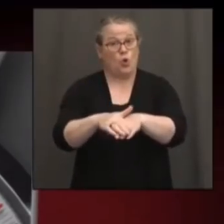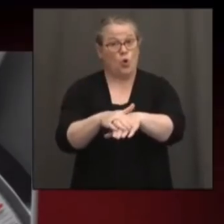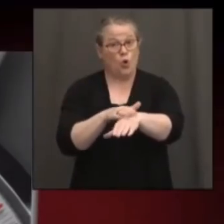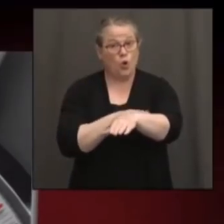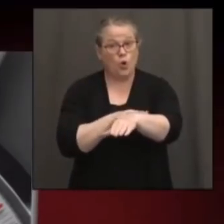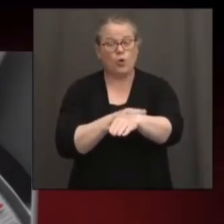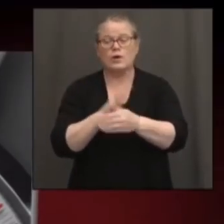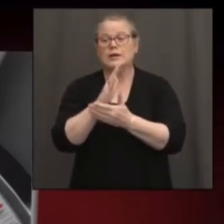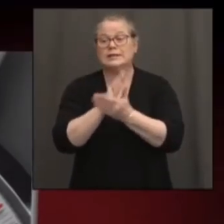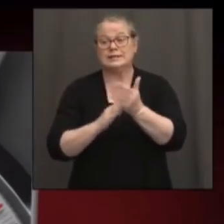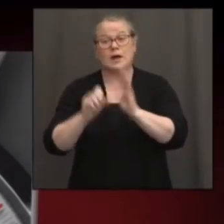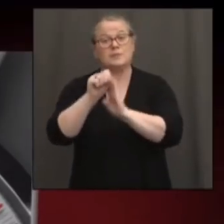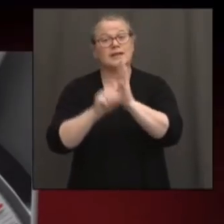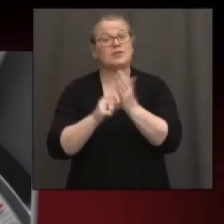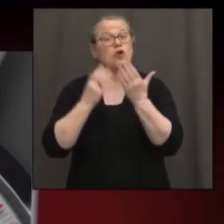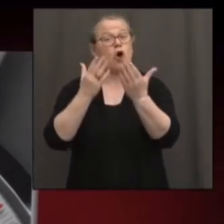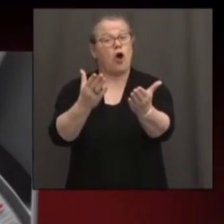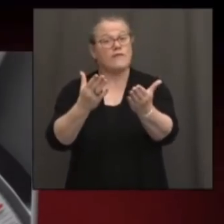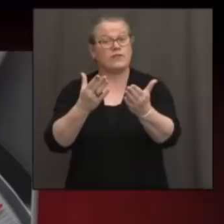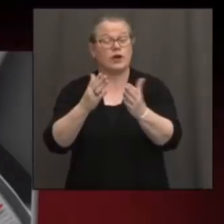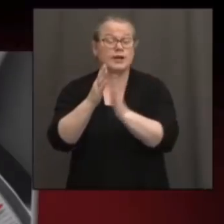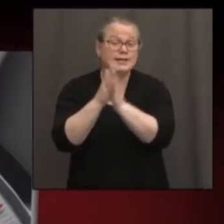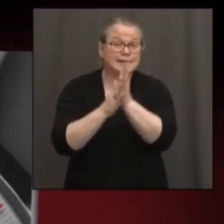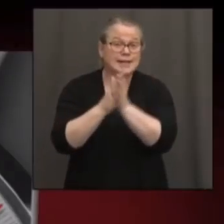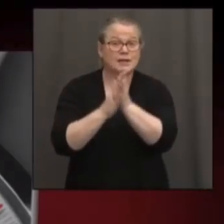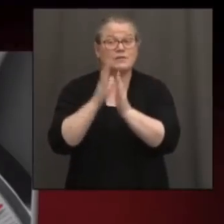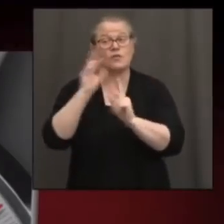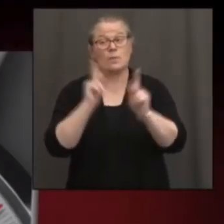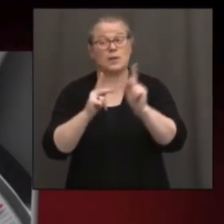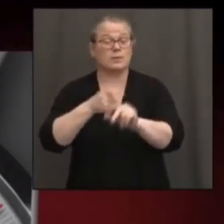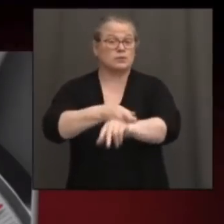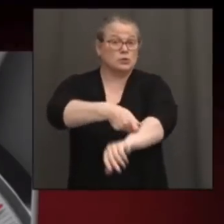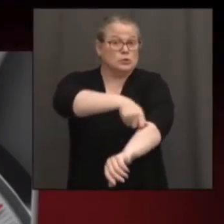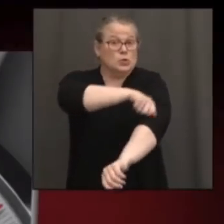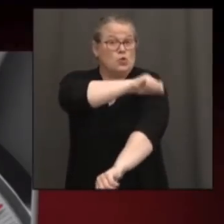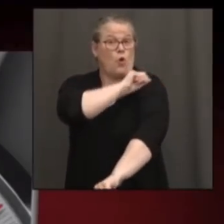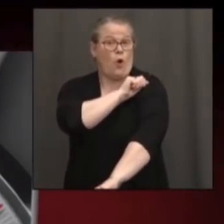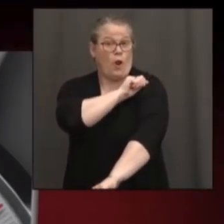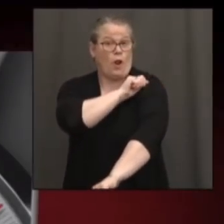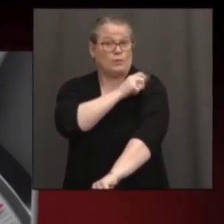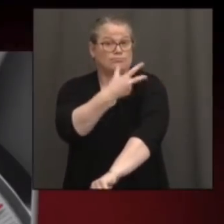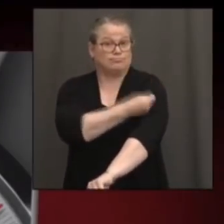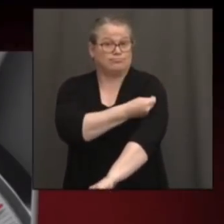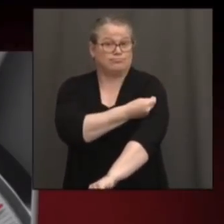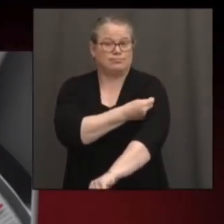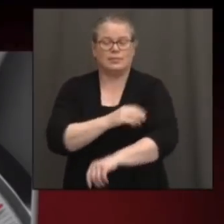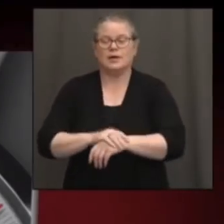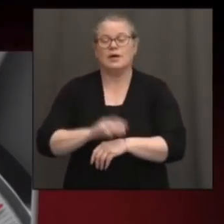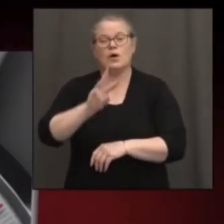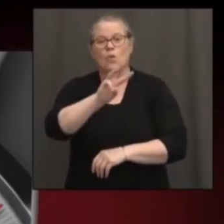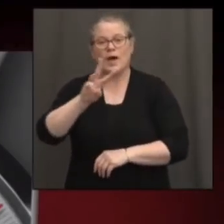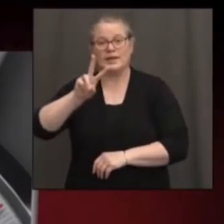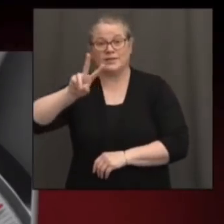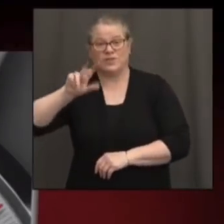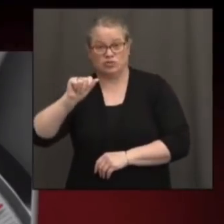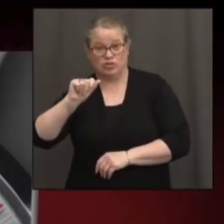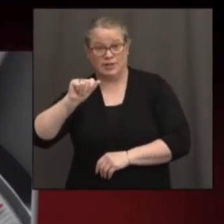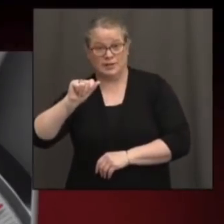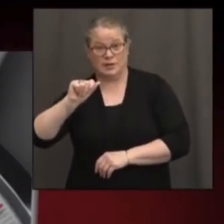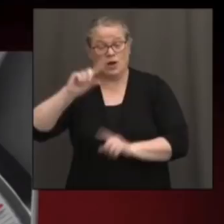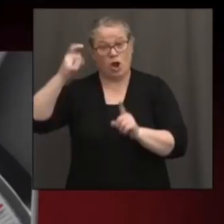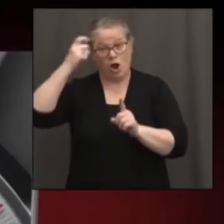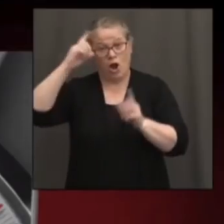their sleeves. West Virginia's Governor Jim Justice, like Great Aunt Martha at graduation time, is